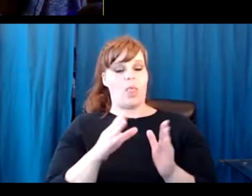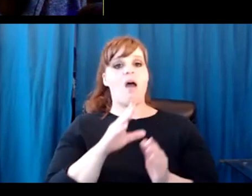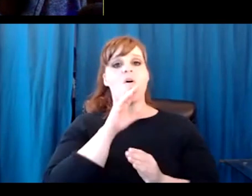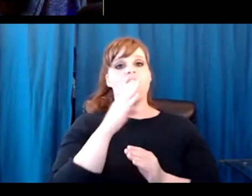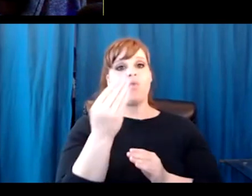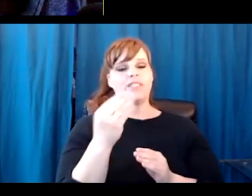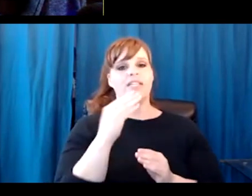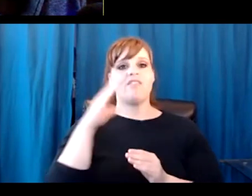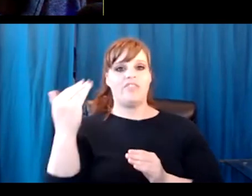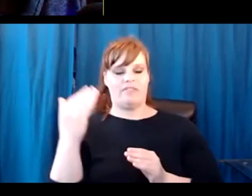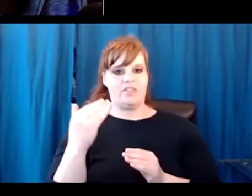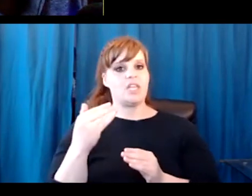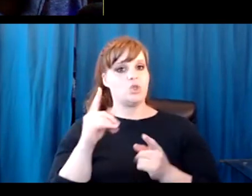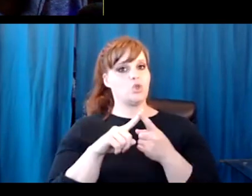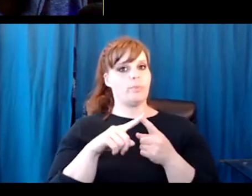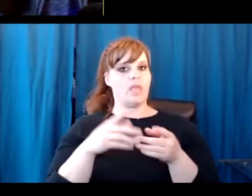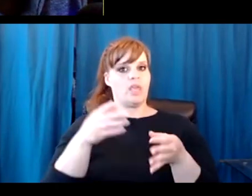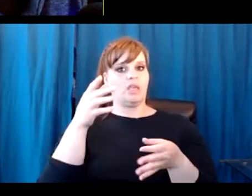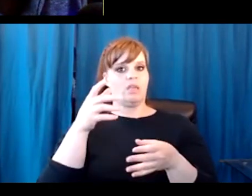to be tried as